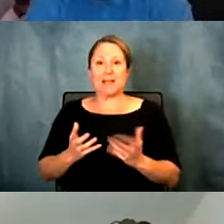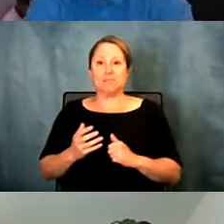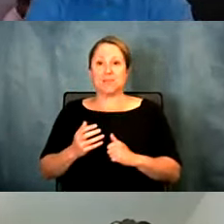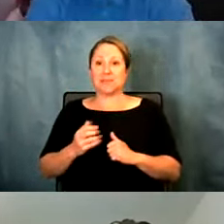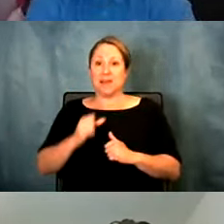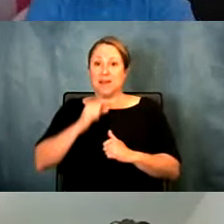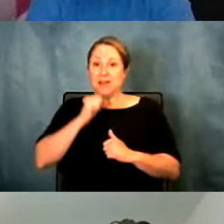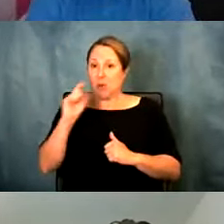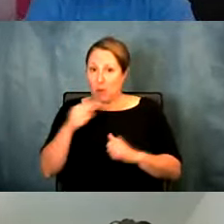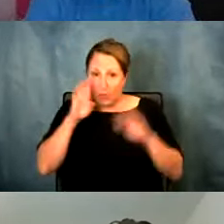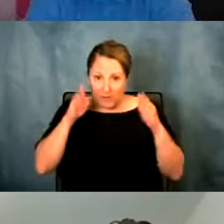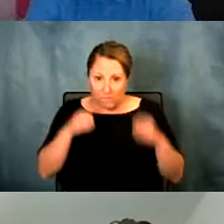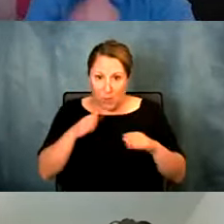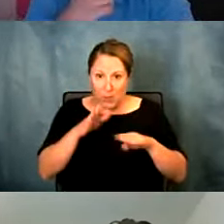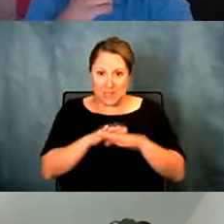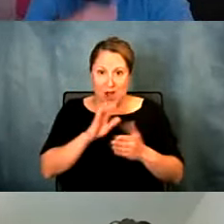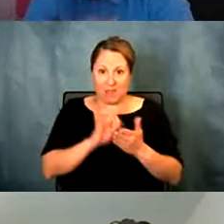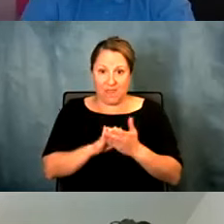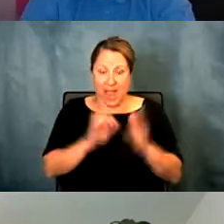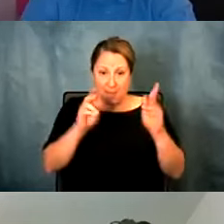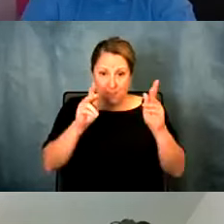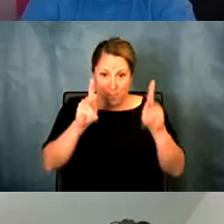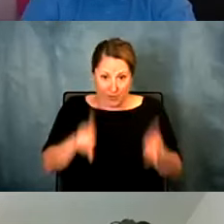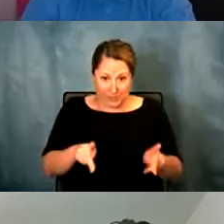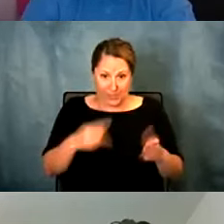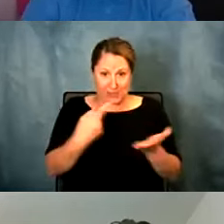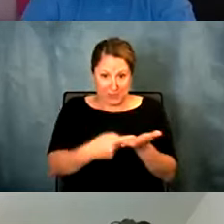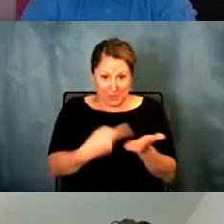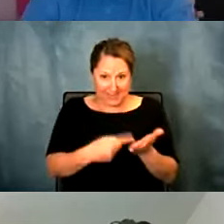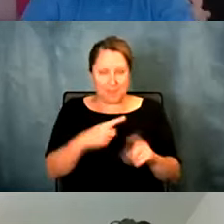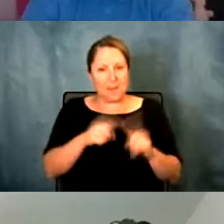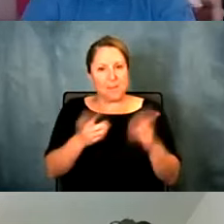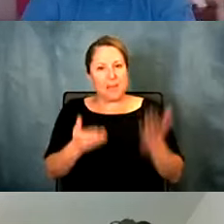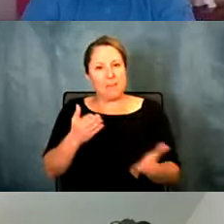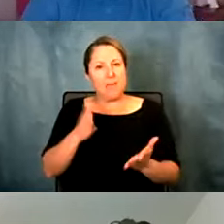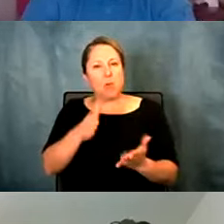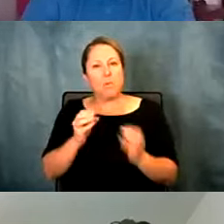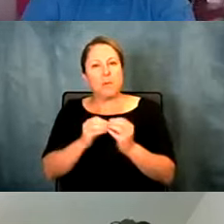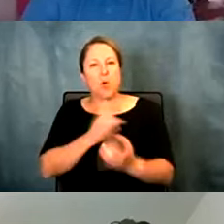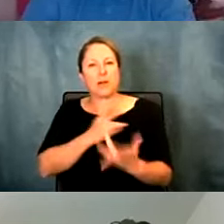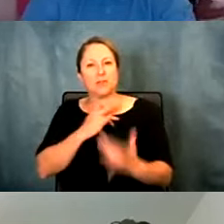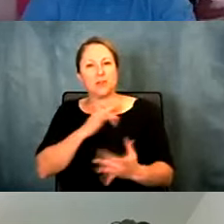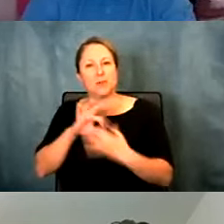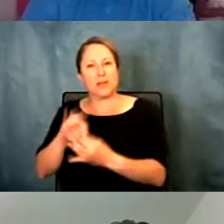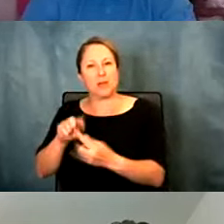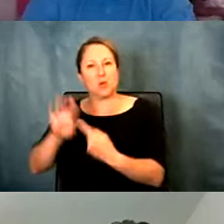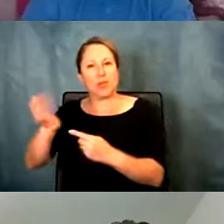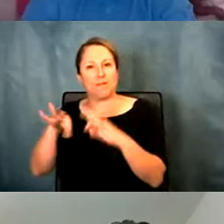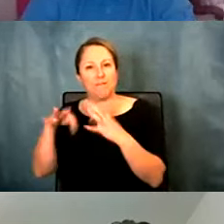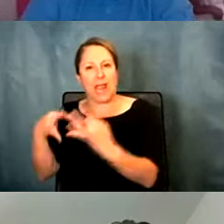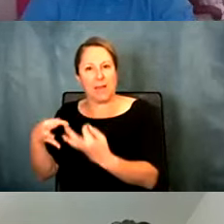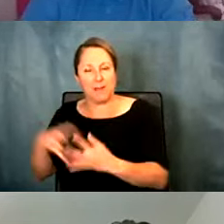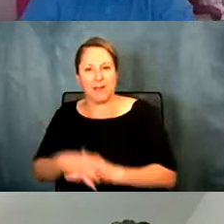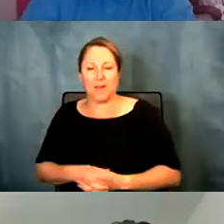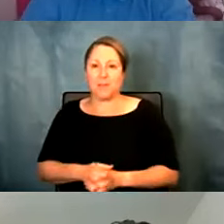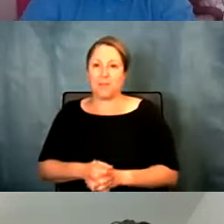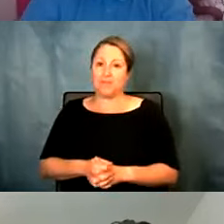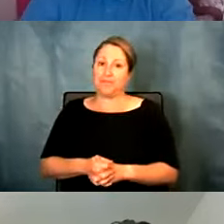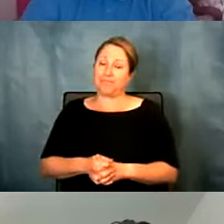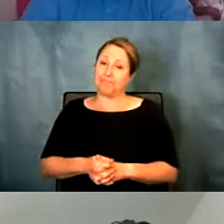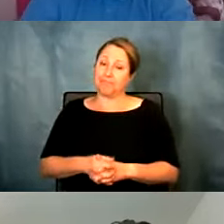they may be more worried about their family or their children. And then sometimes it's just about the things that they feel at risk doing.